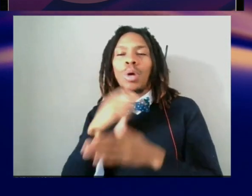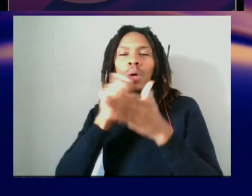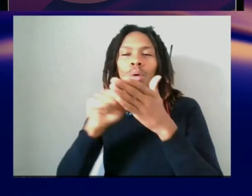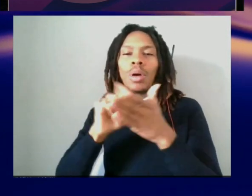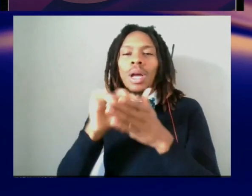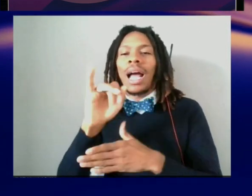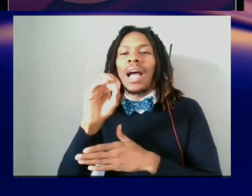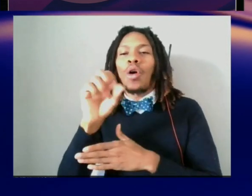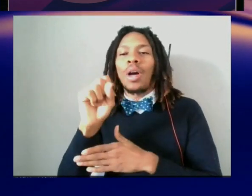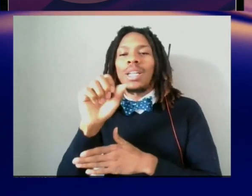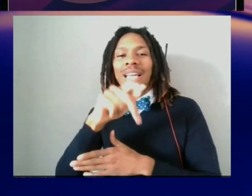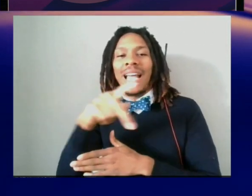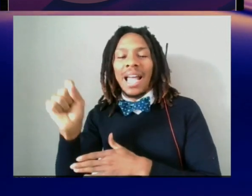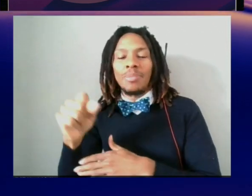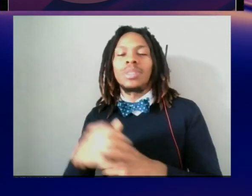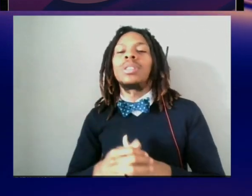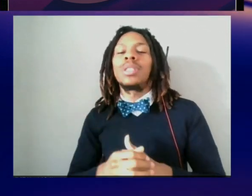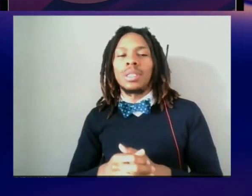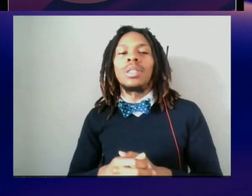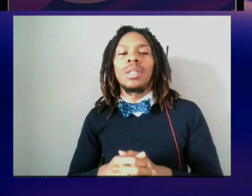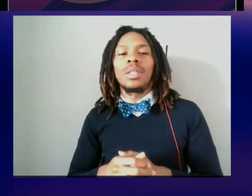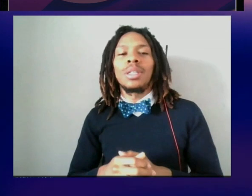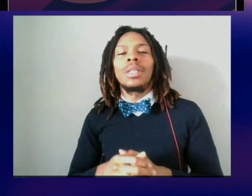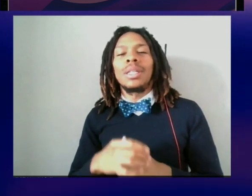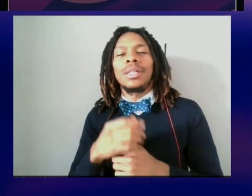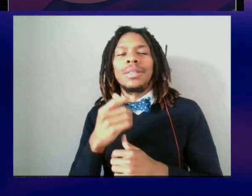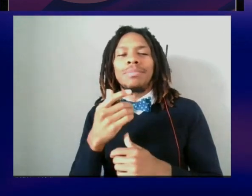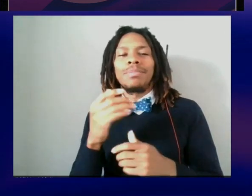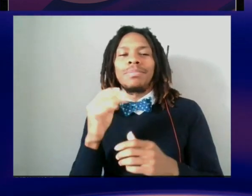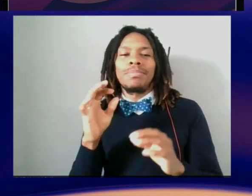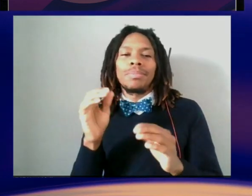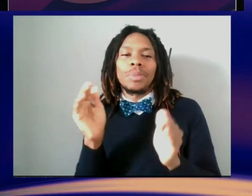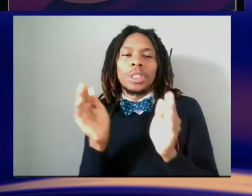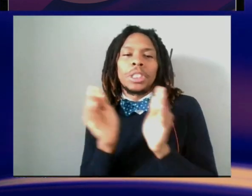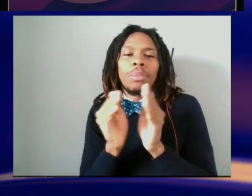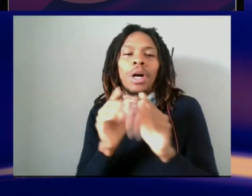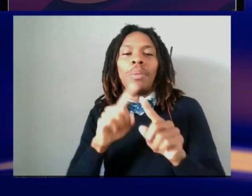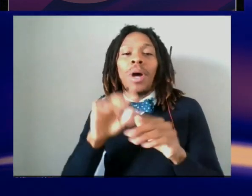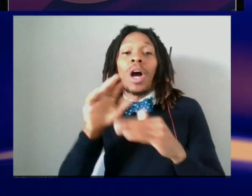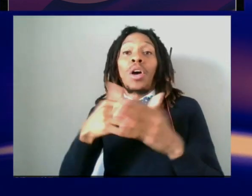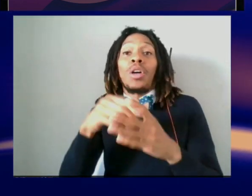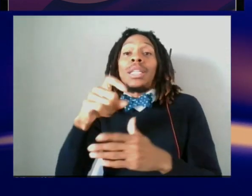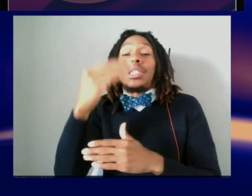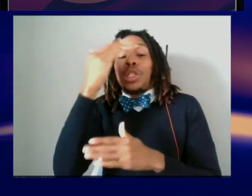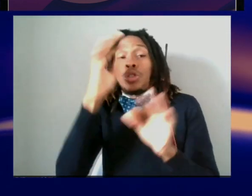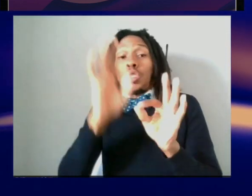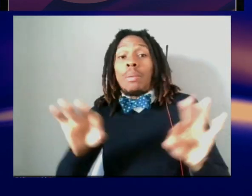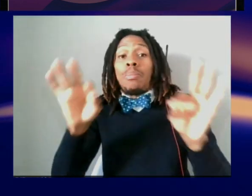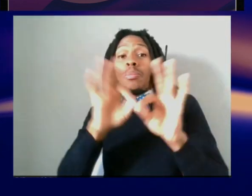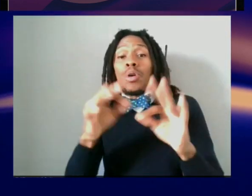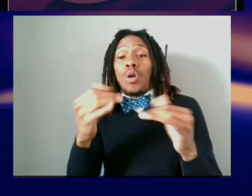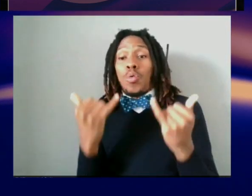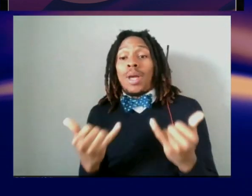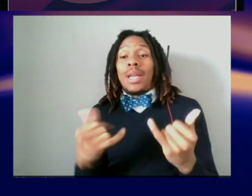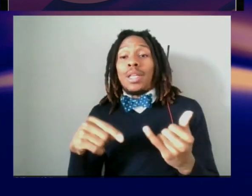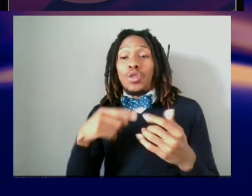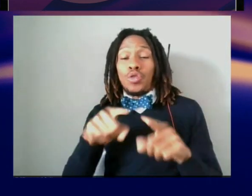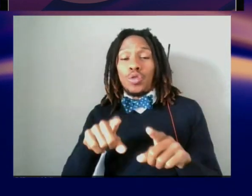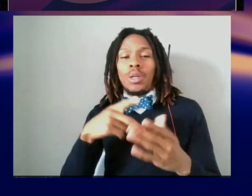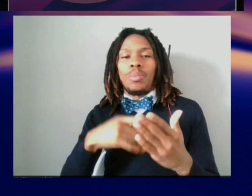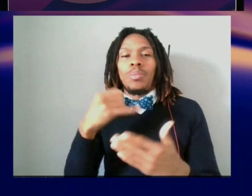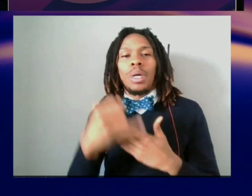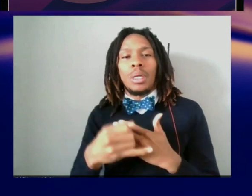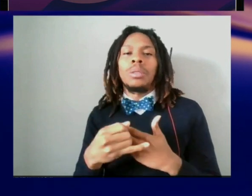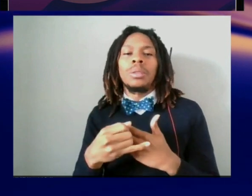apps. Right. So it's a little bit small, but all you really need to know is that at this point in this project, it's a fairly